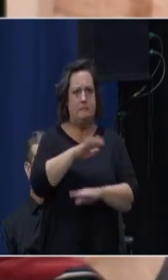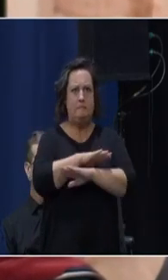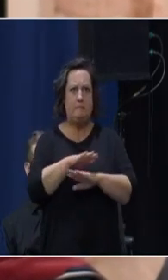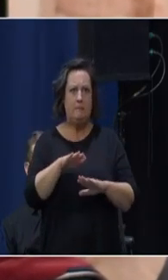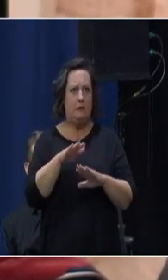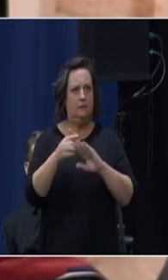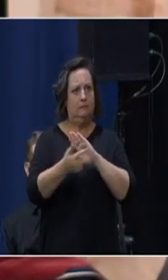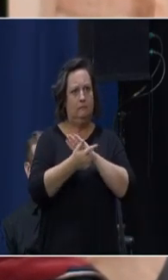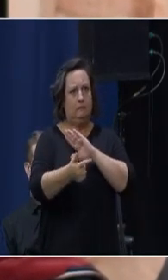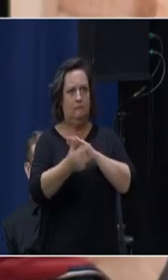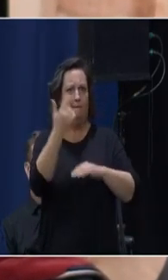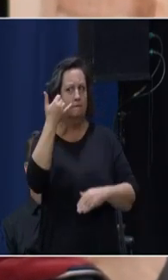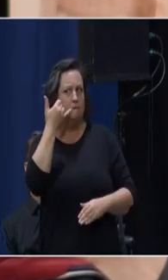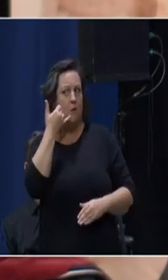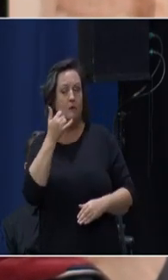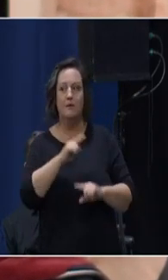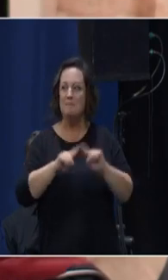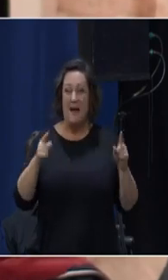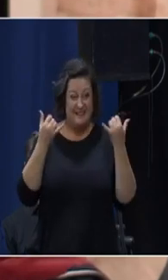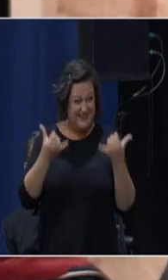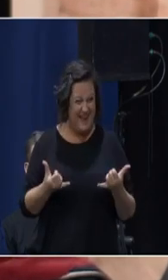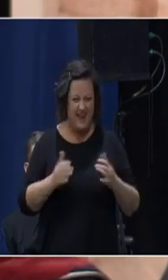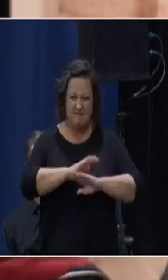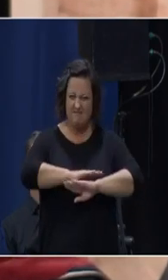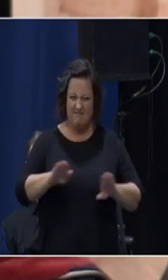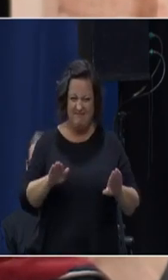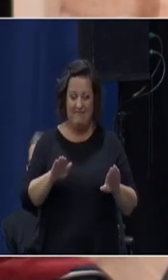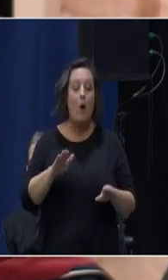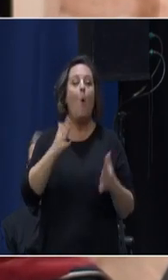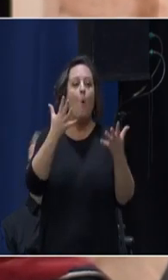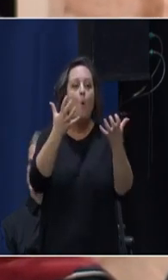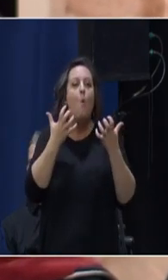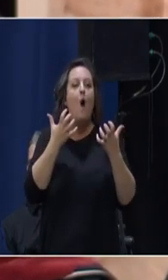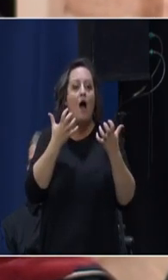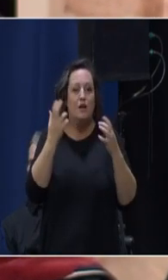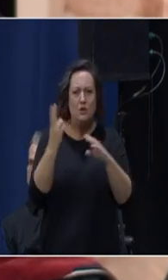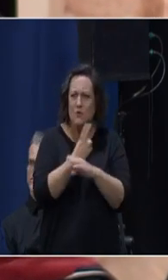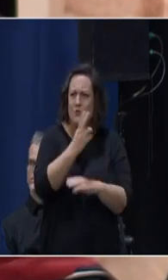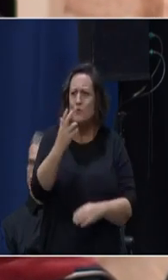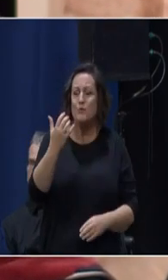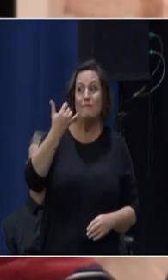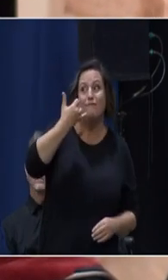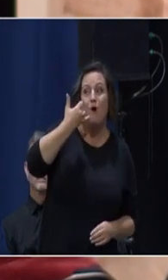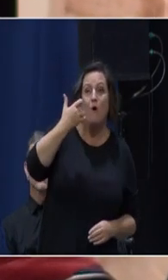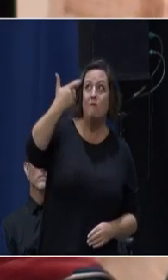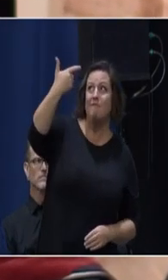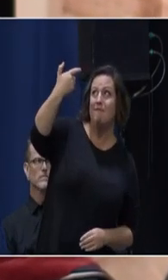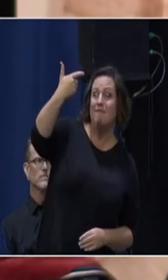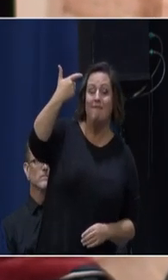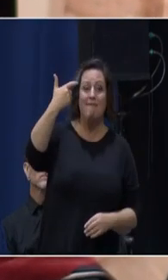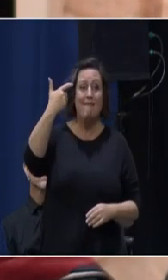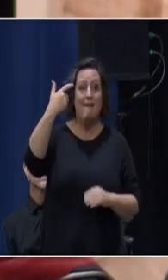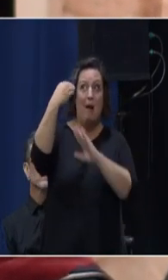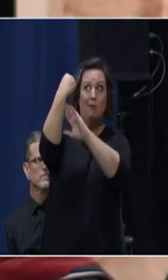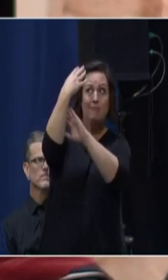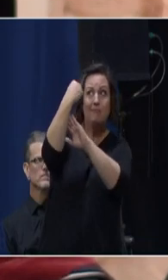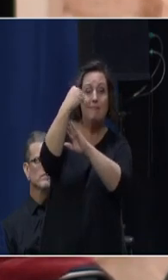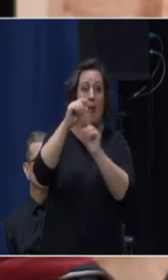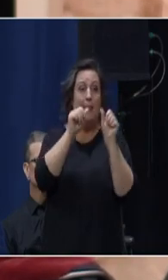about using your phone today. Take selfies throughout the ceremony and post to social media with the